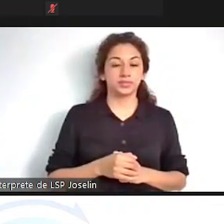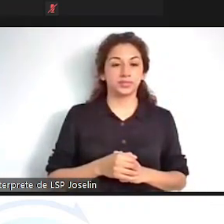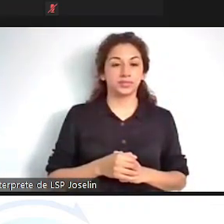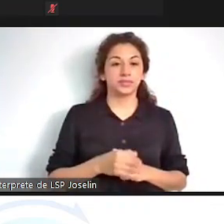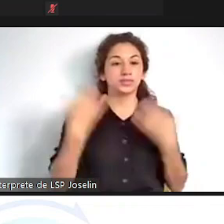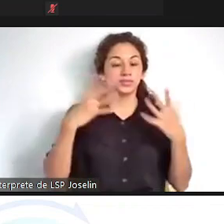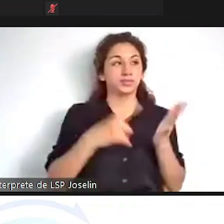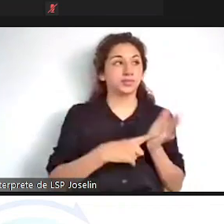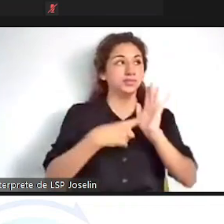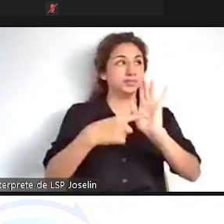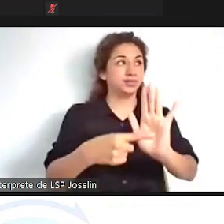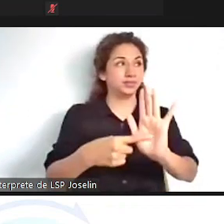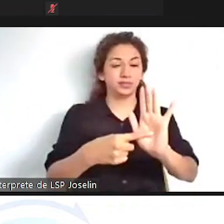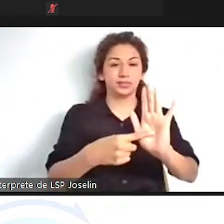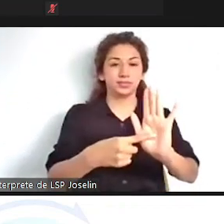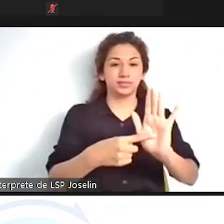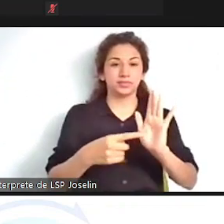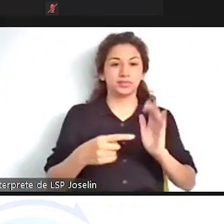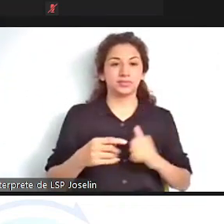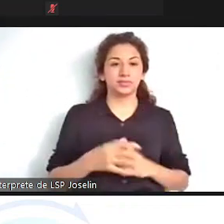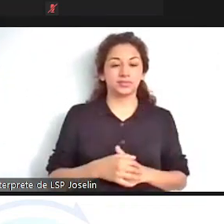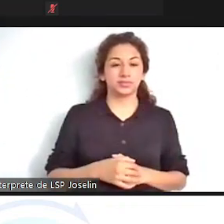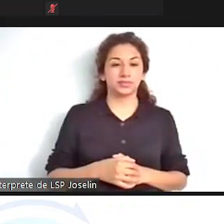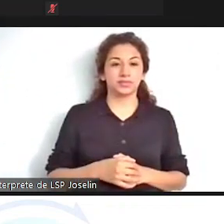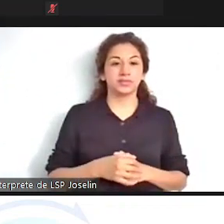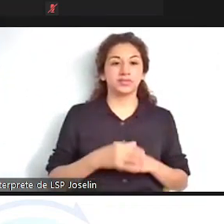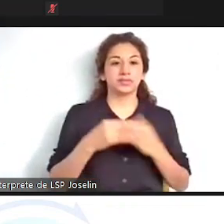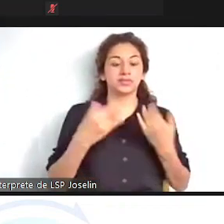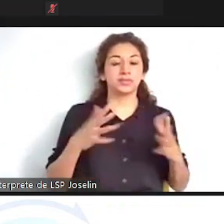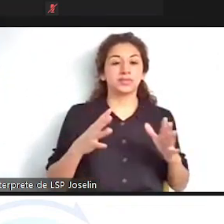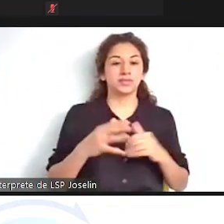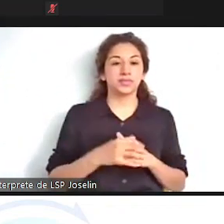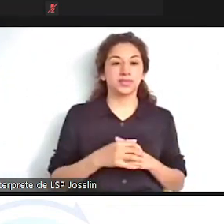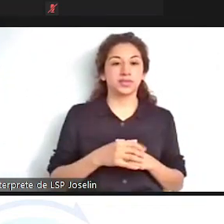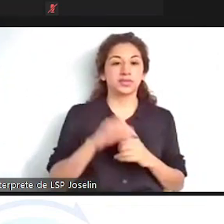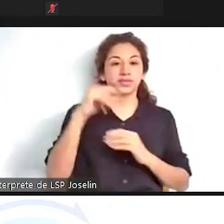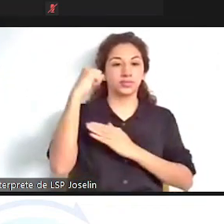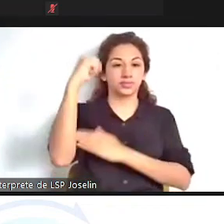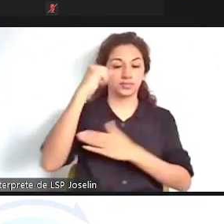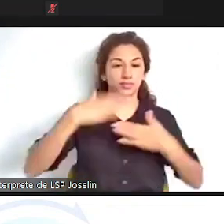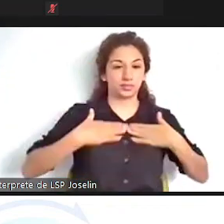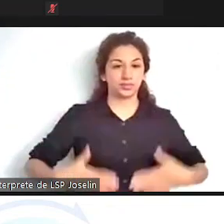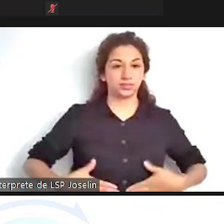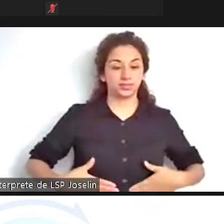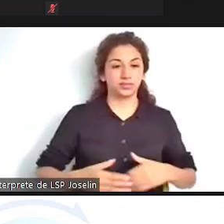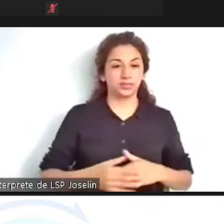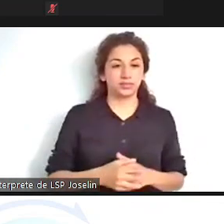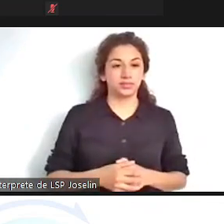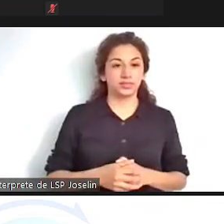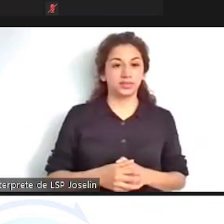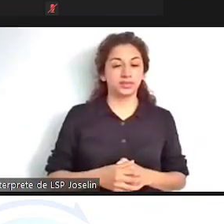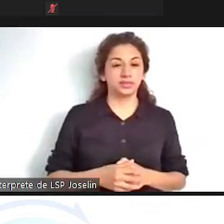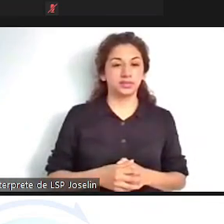businesses to show their due diligence in terms of environment and human rights